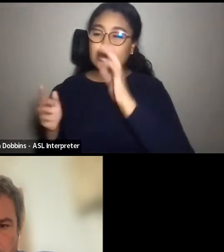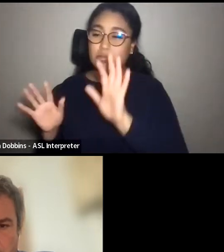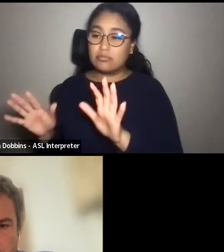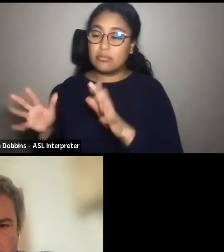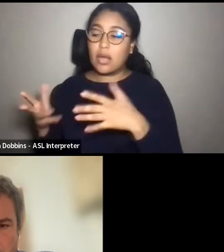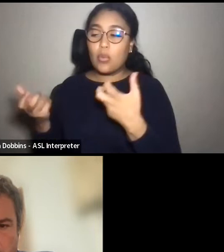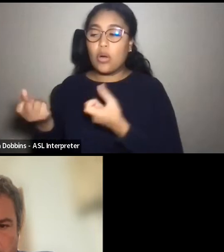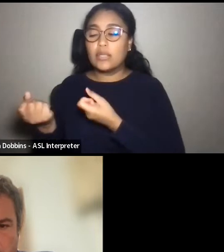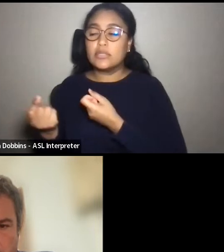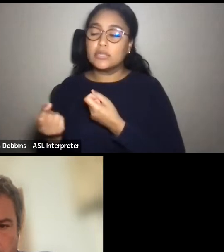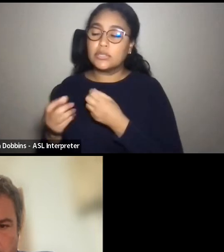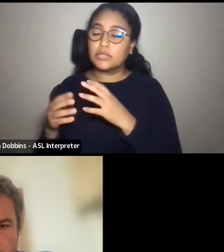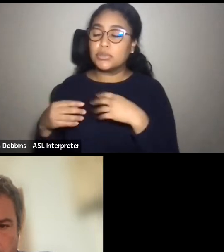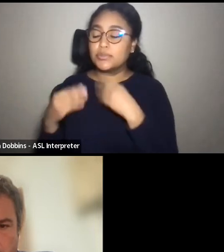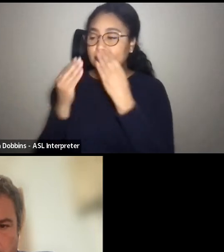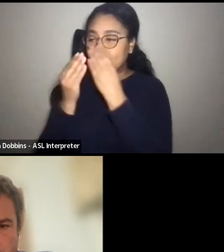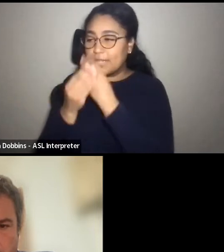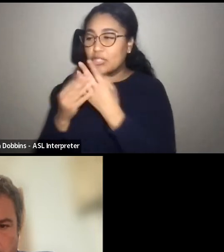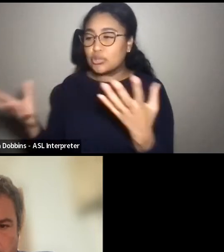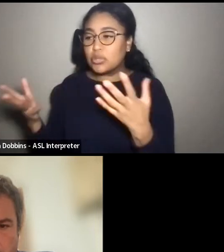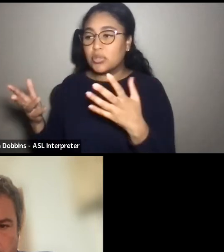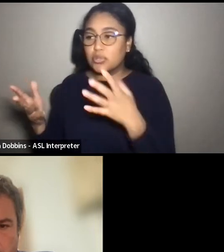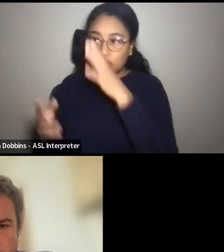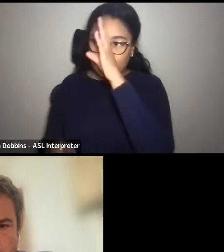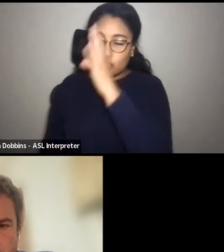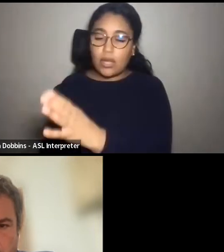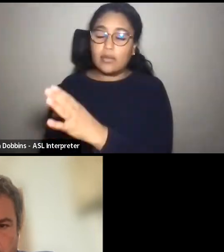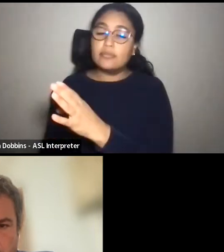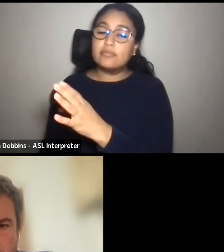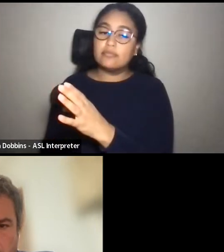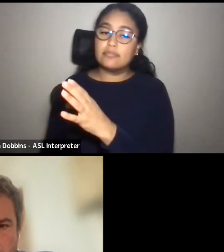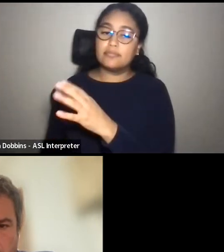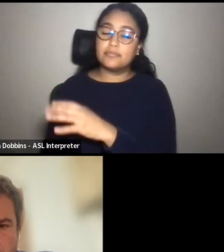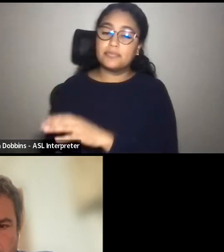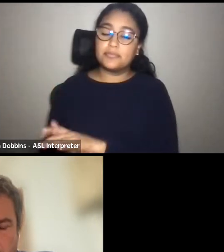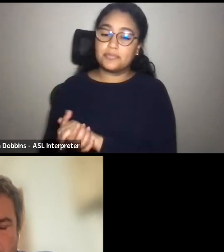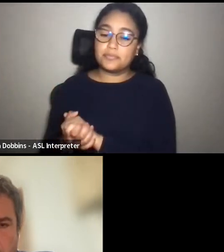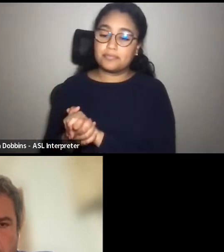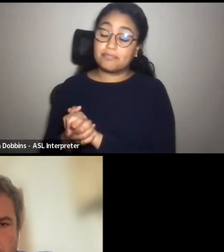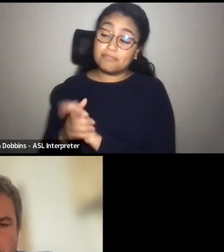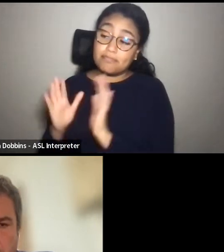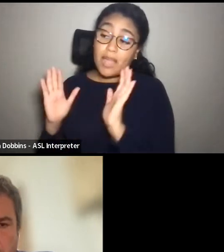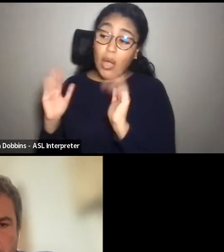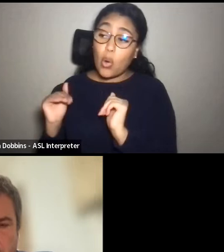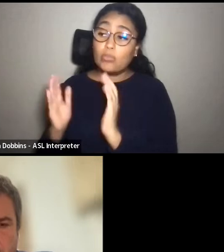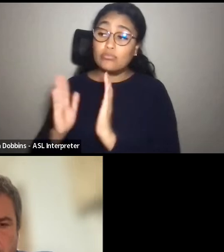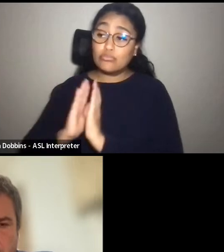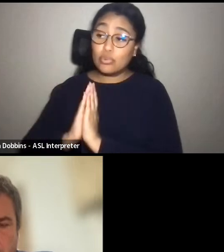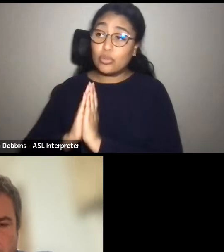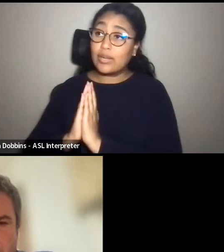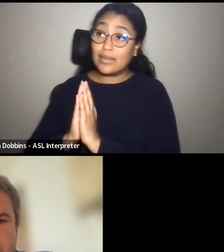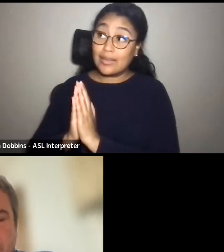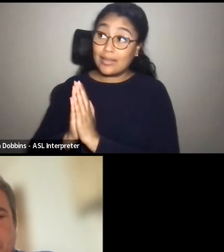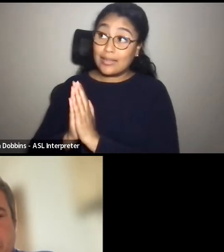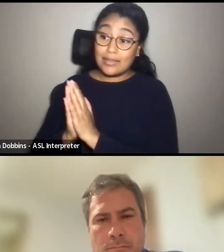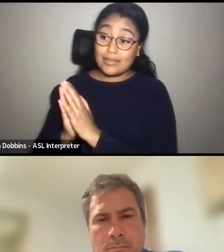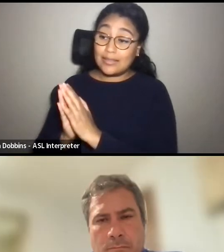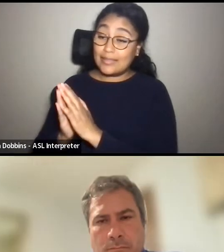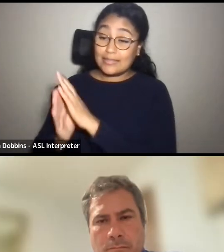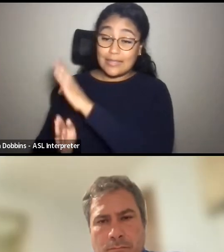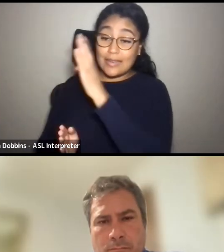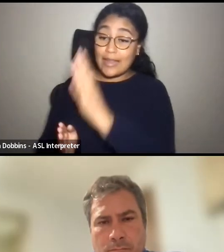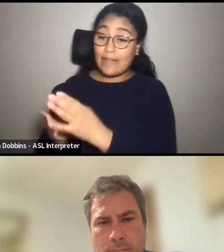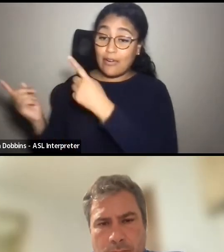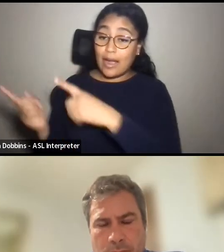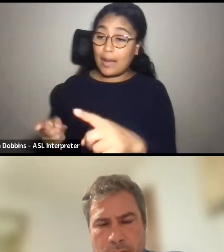just wanted to voice my support to you directly, and hope and pray that this never happens to anyone ever